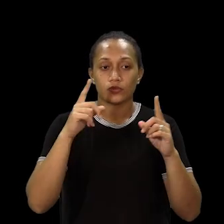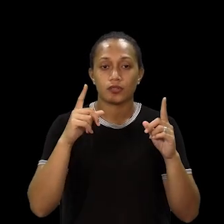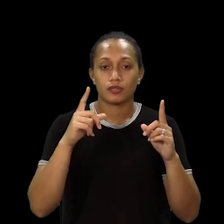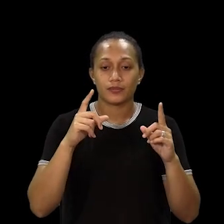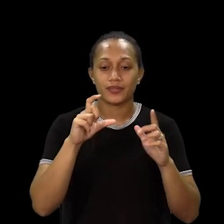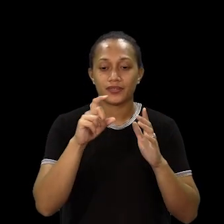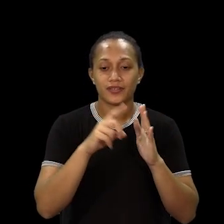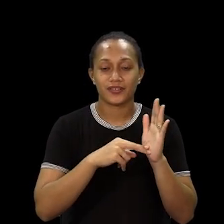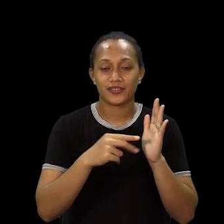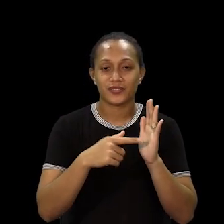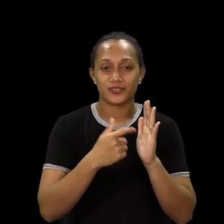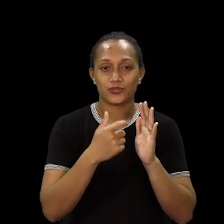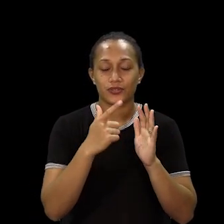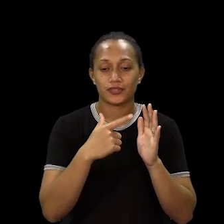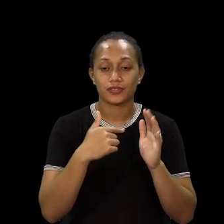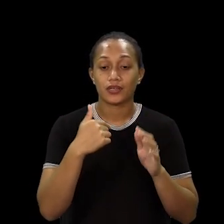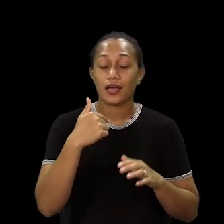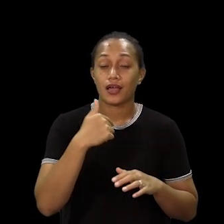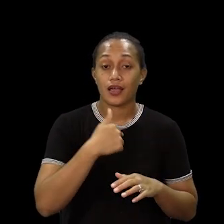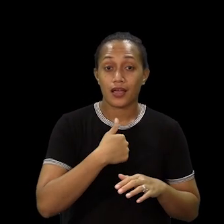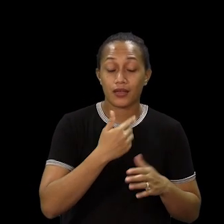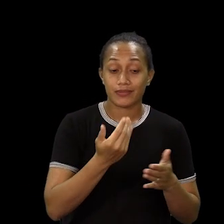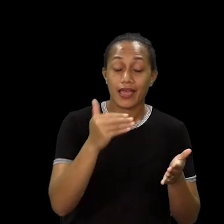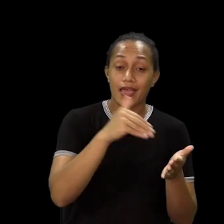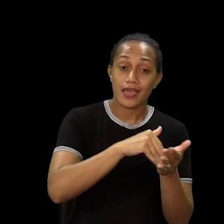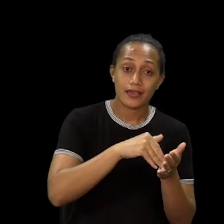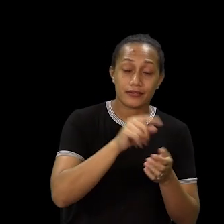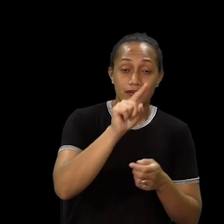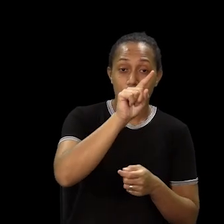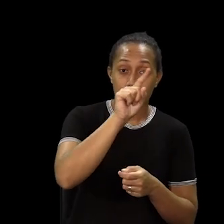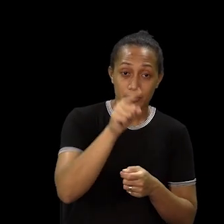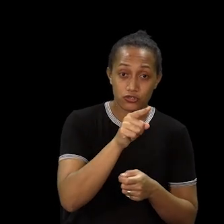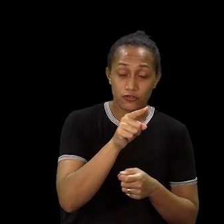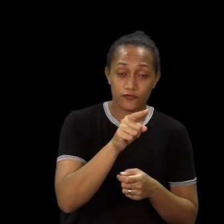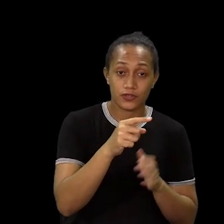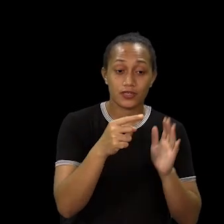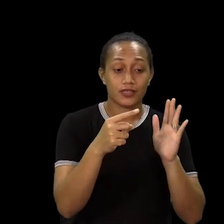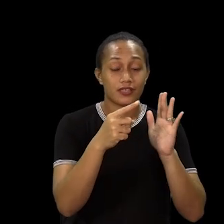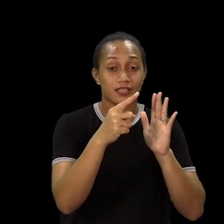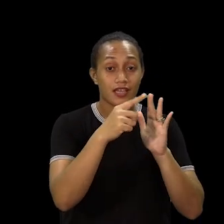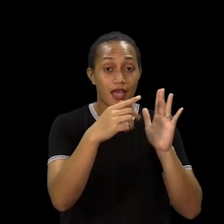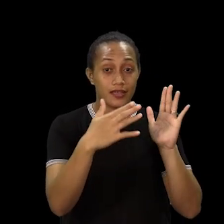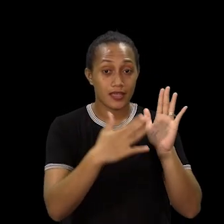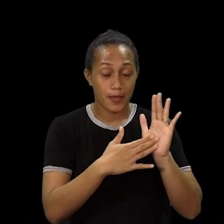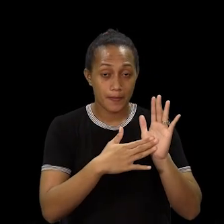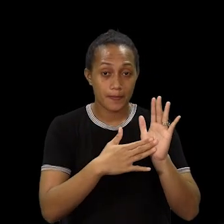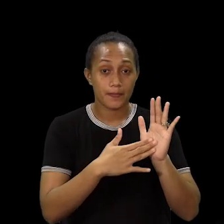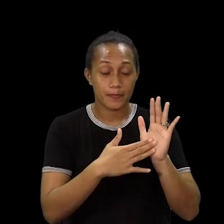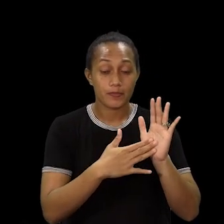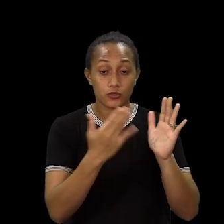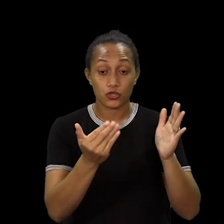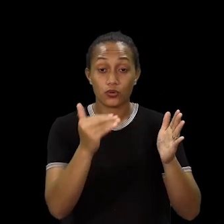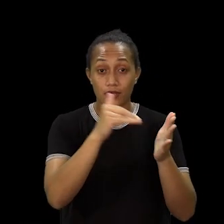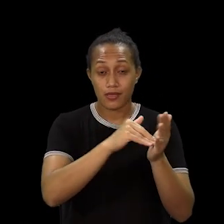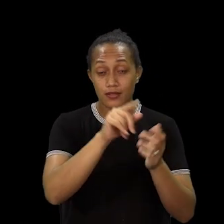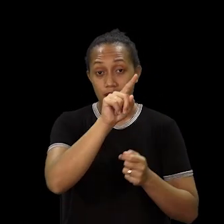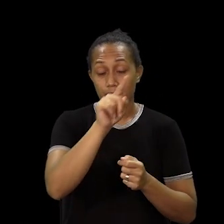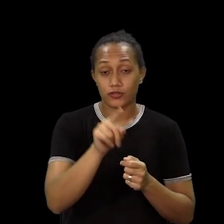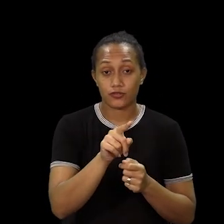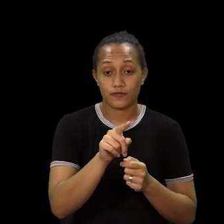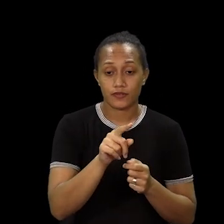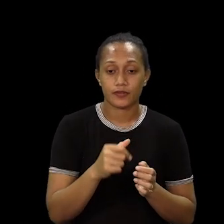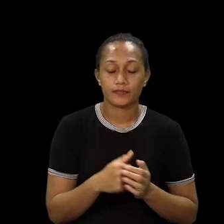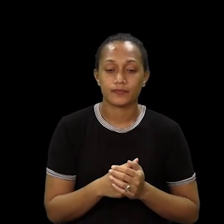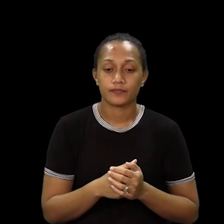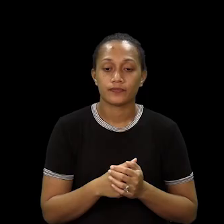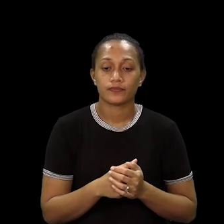up. Contraction form. I'm going to wake up. I'm going to